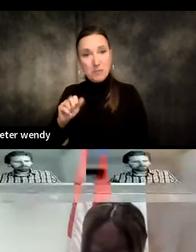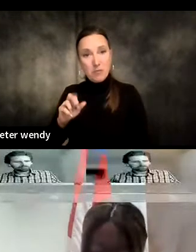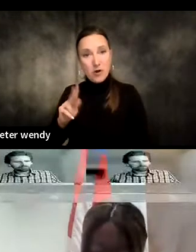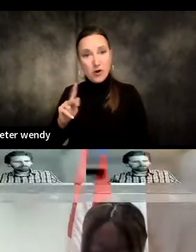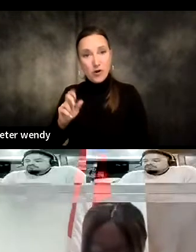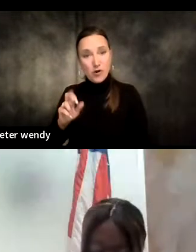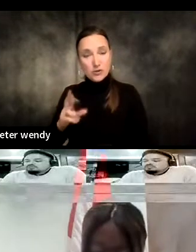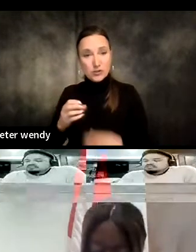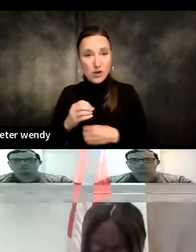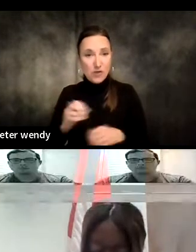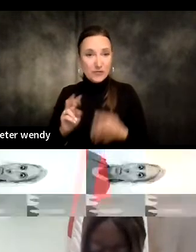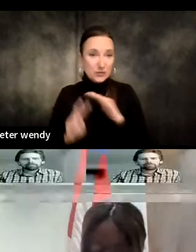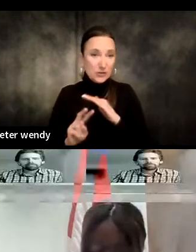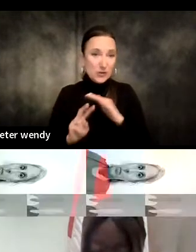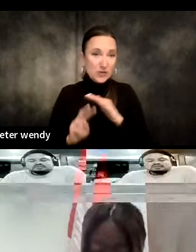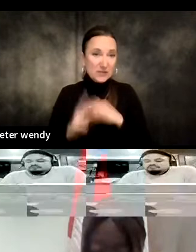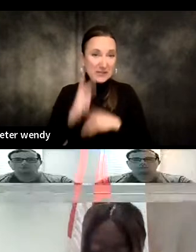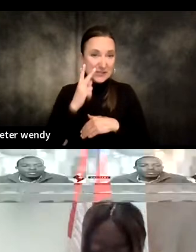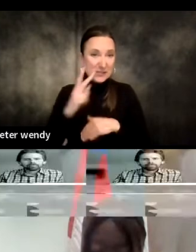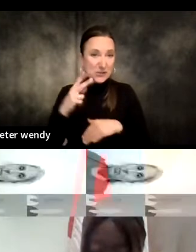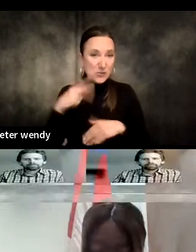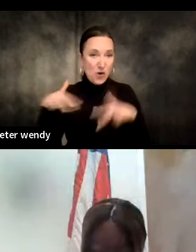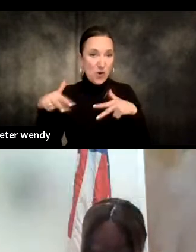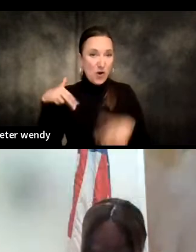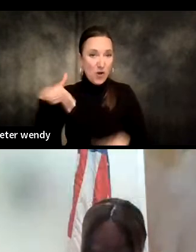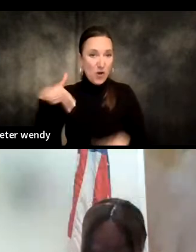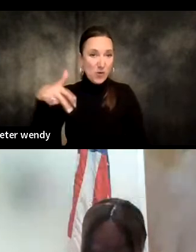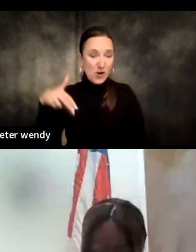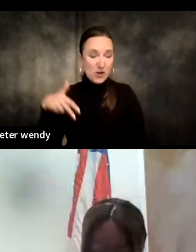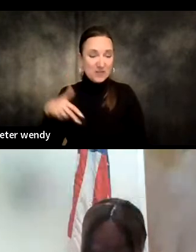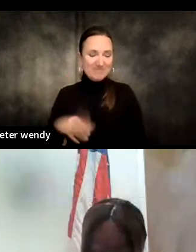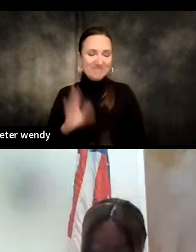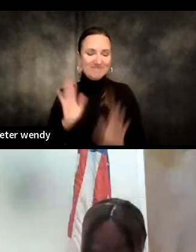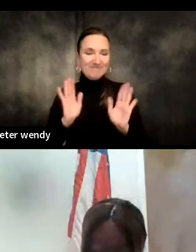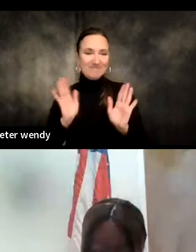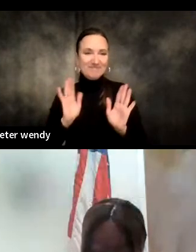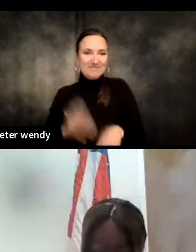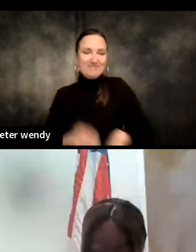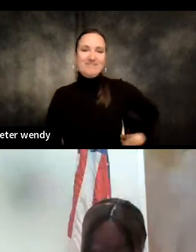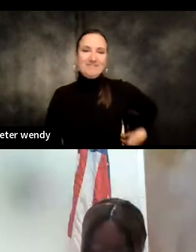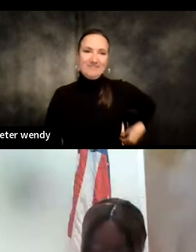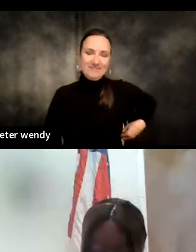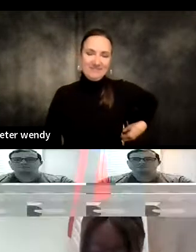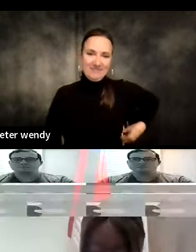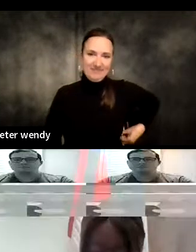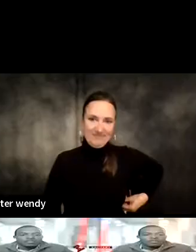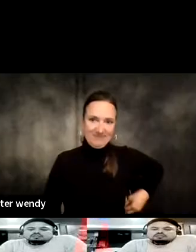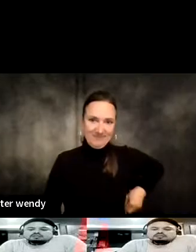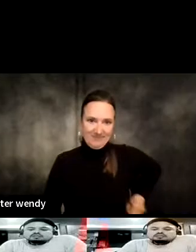and looking forward to seeing you later this week. All right. Thank you.